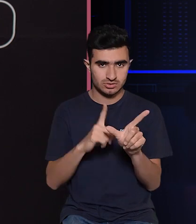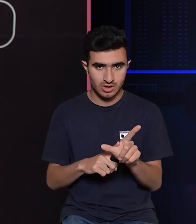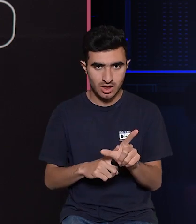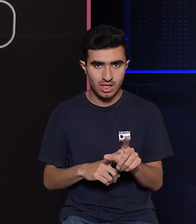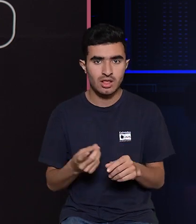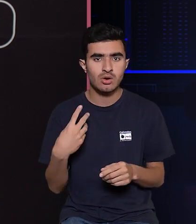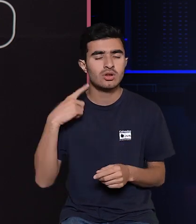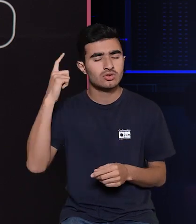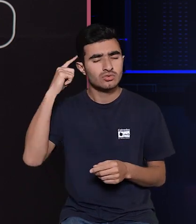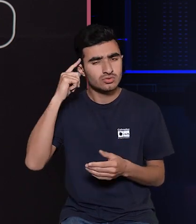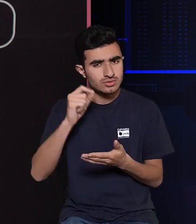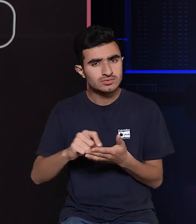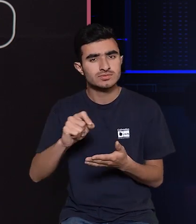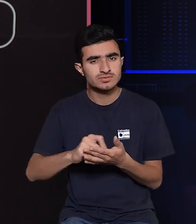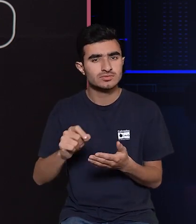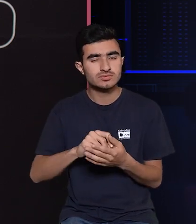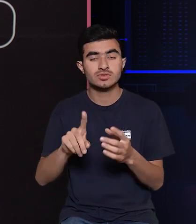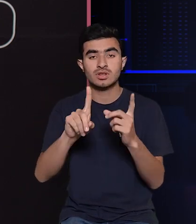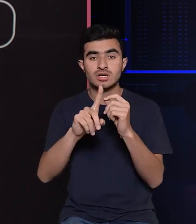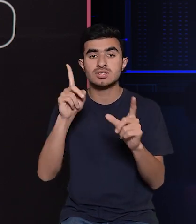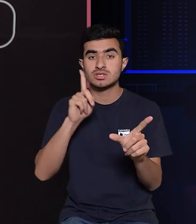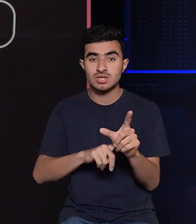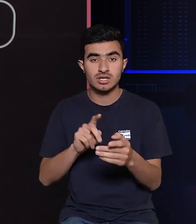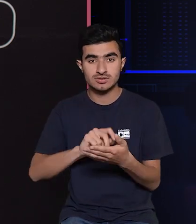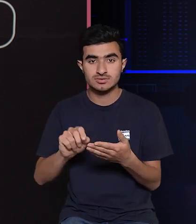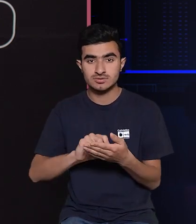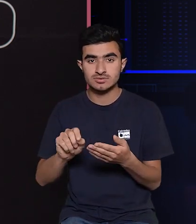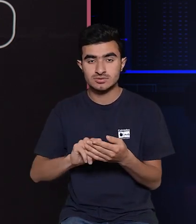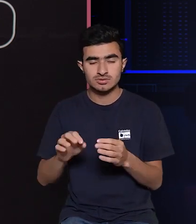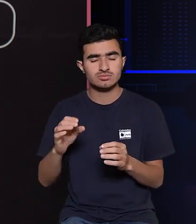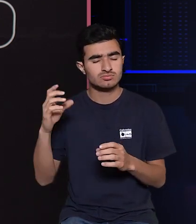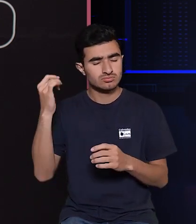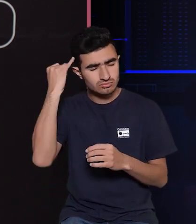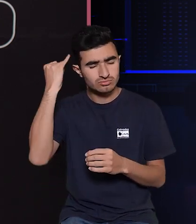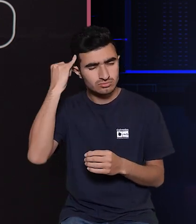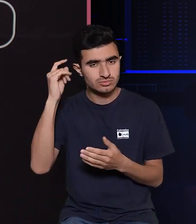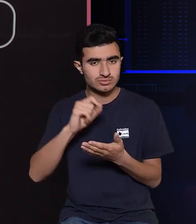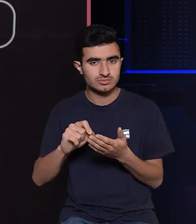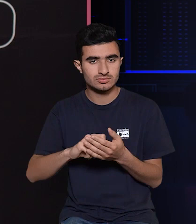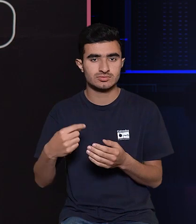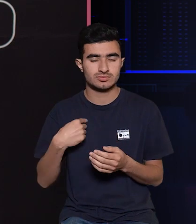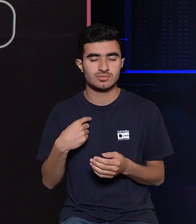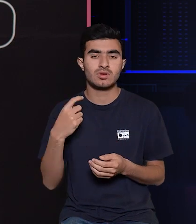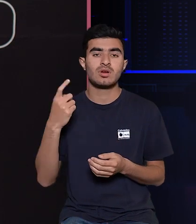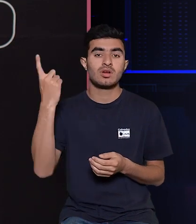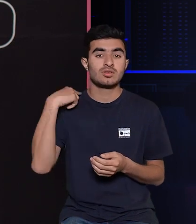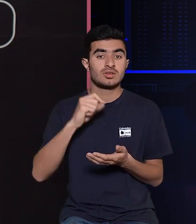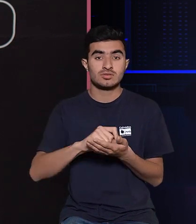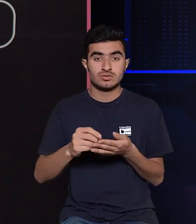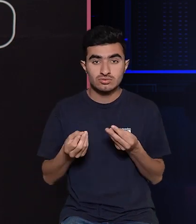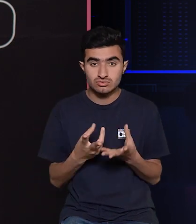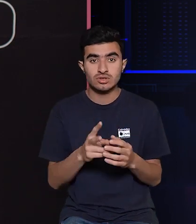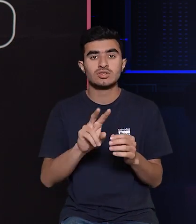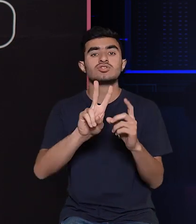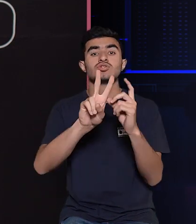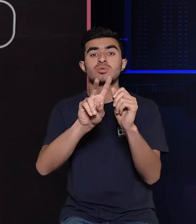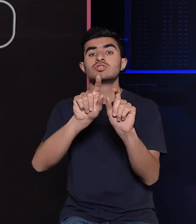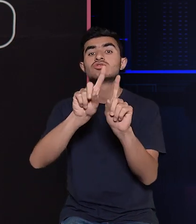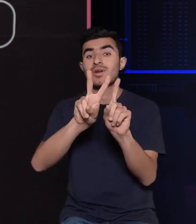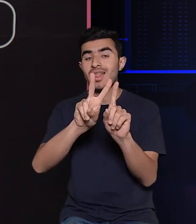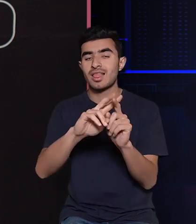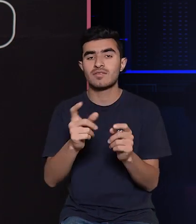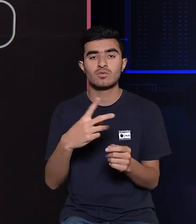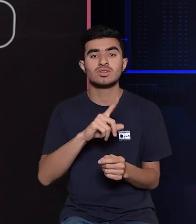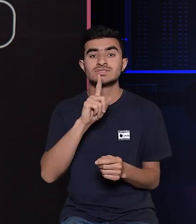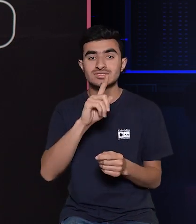published over a decade of my creative work. I began writing in 2012 professionally. I